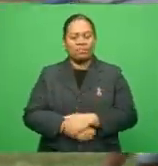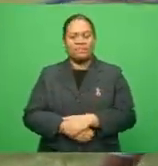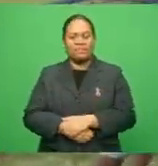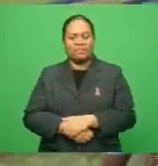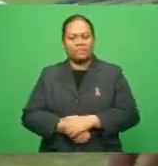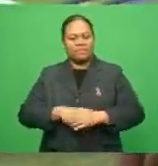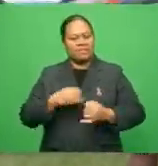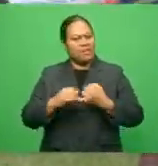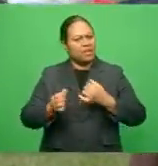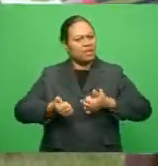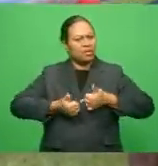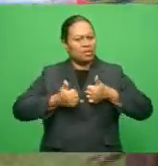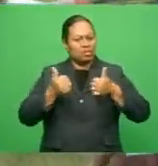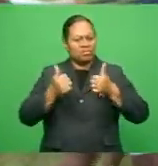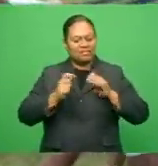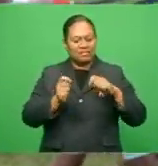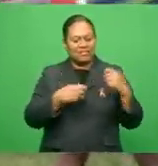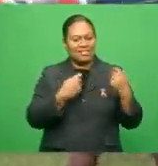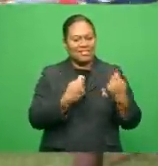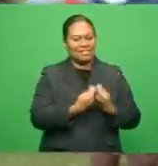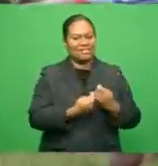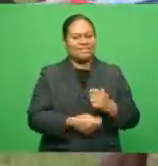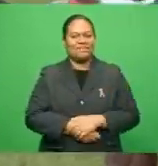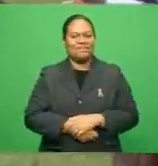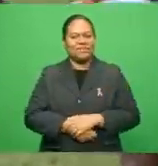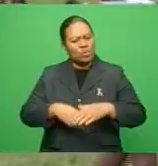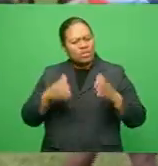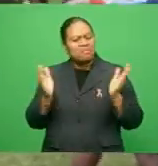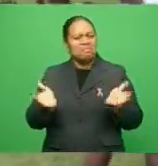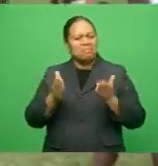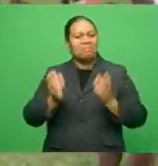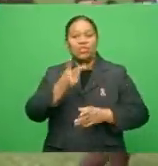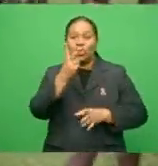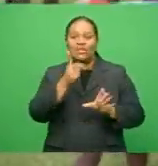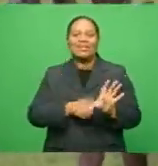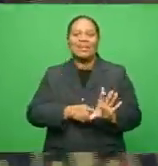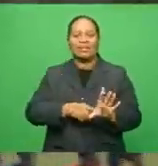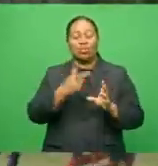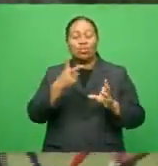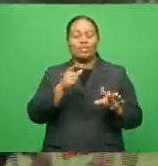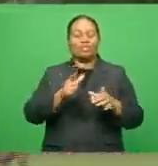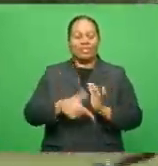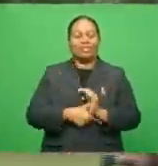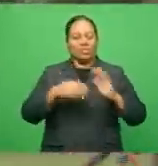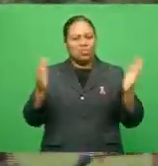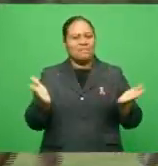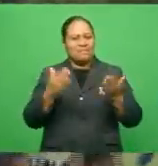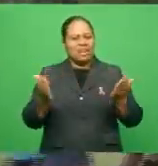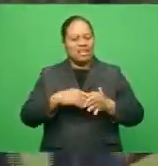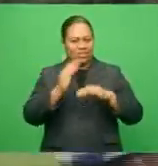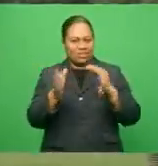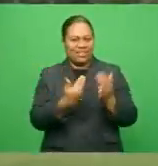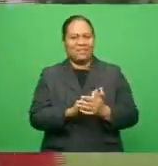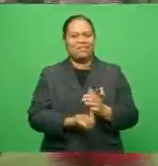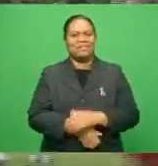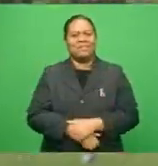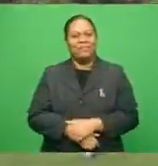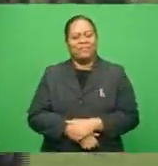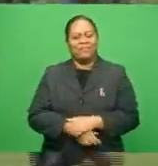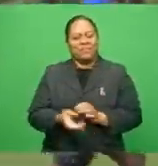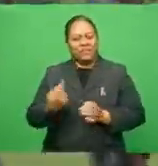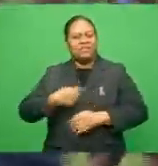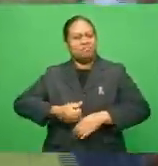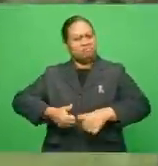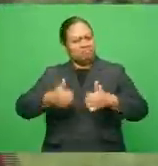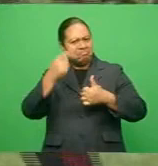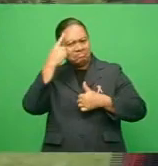a good team. We played them twice this year, and I think by now we have a good idea of